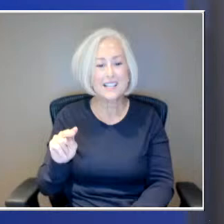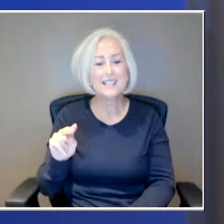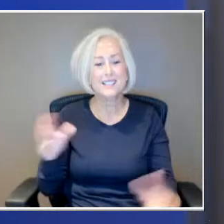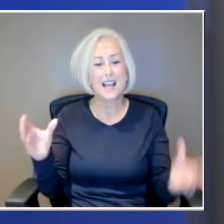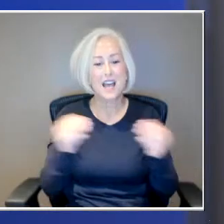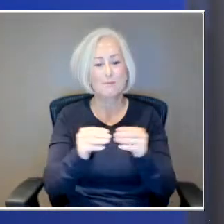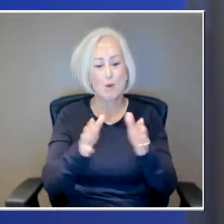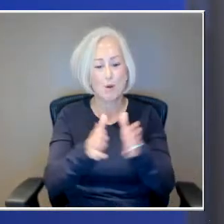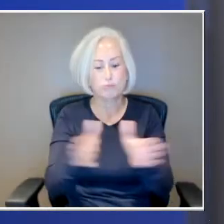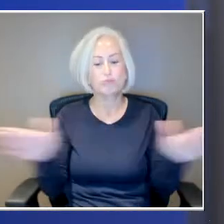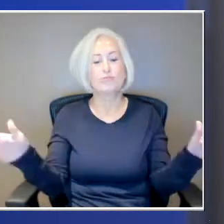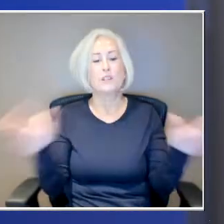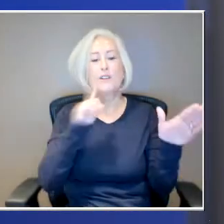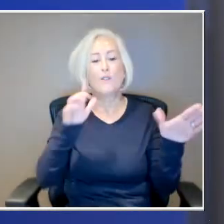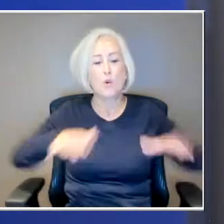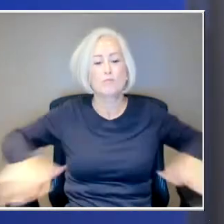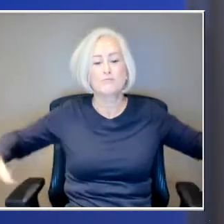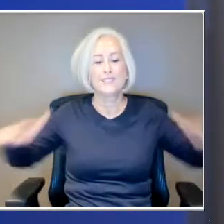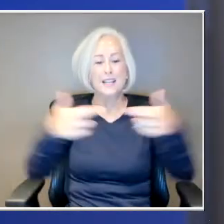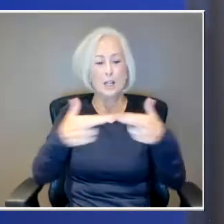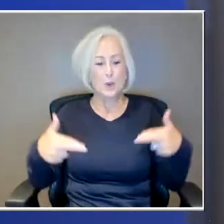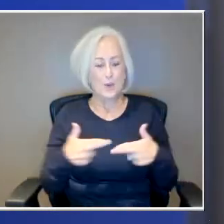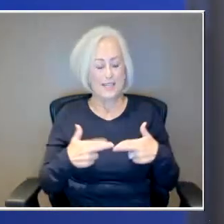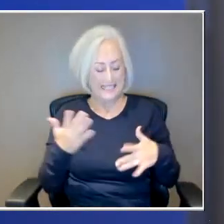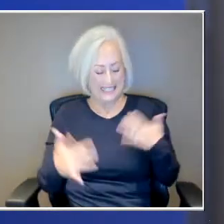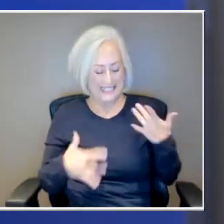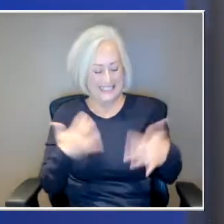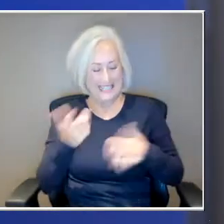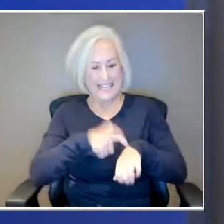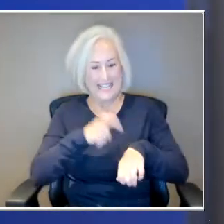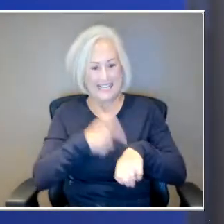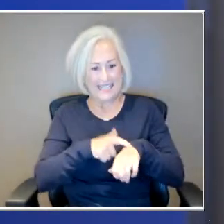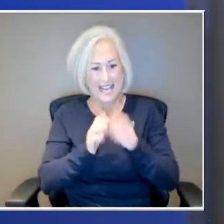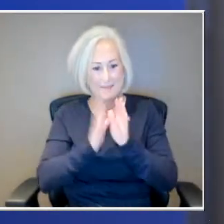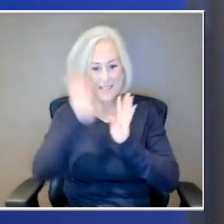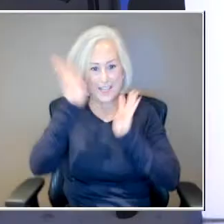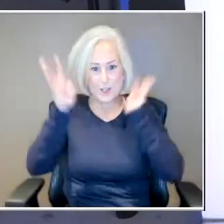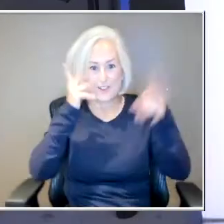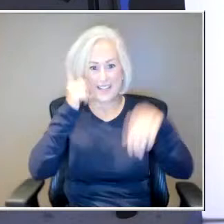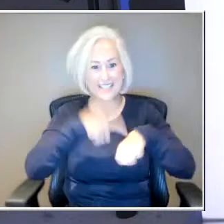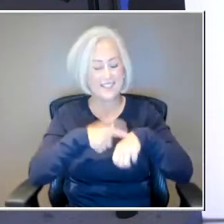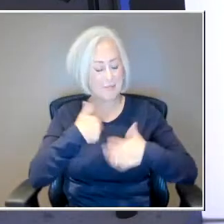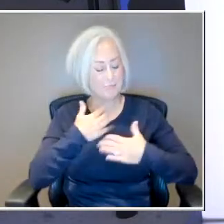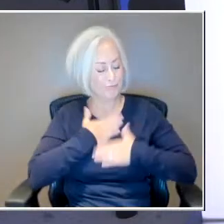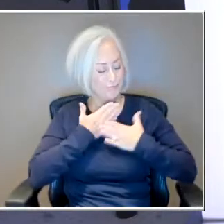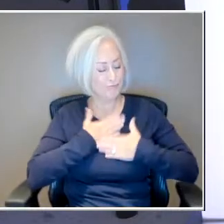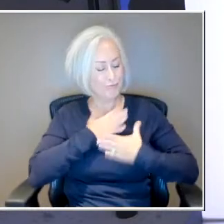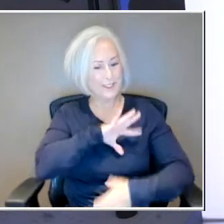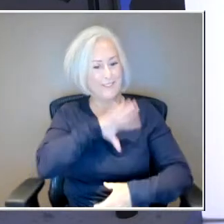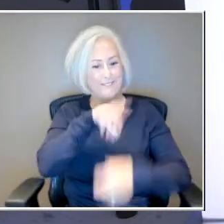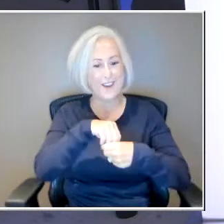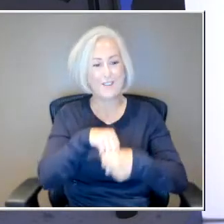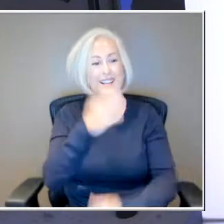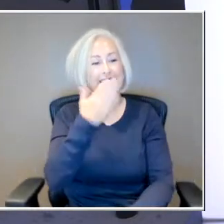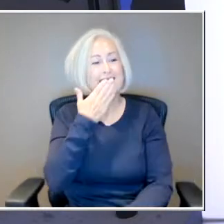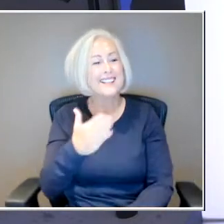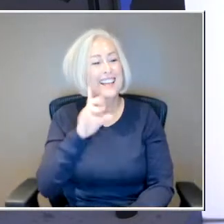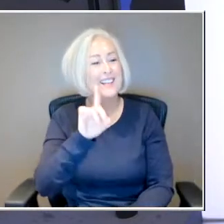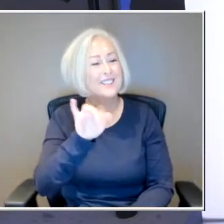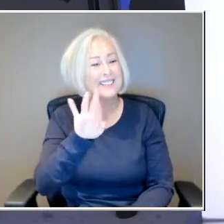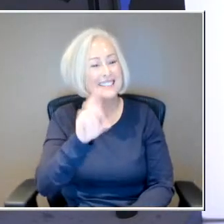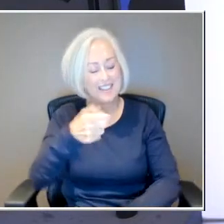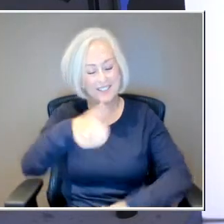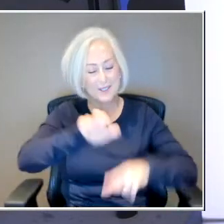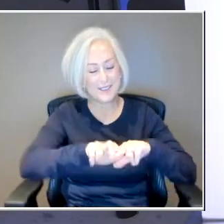general region. So it's a really exciting time and innovative time. So really happy to be part of it. David, so glad to have you sitting here at the desk with us